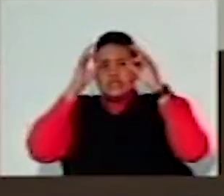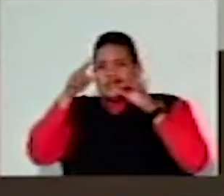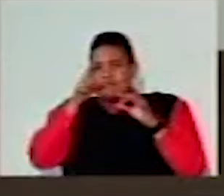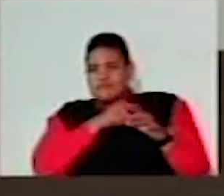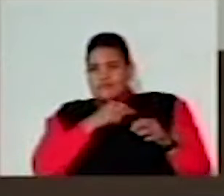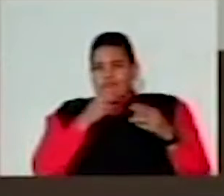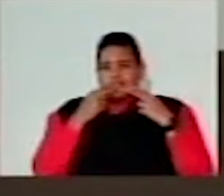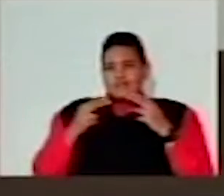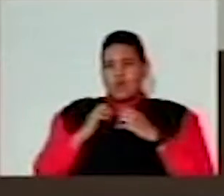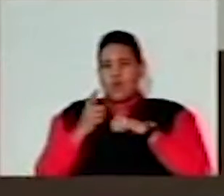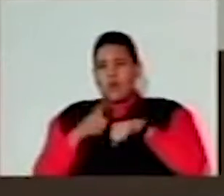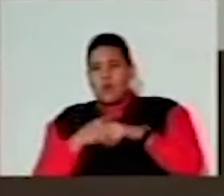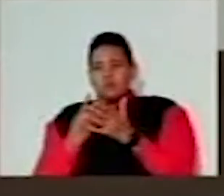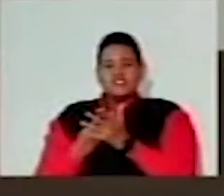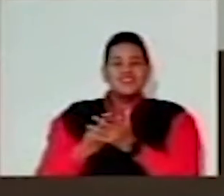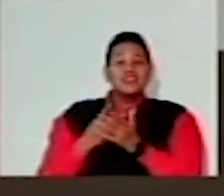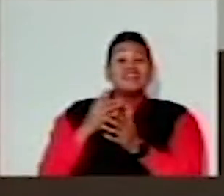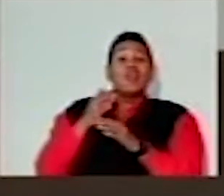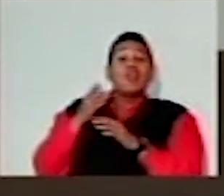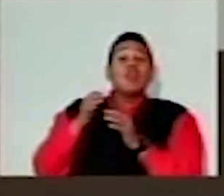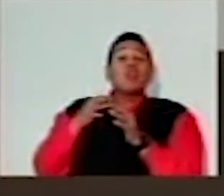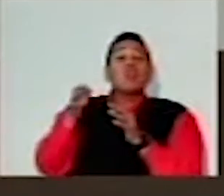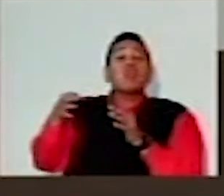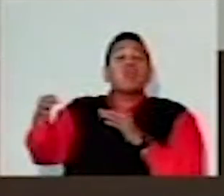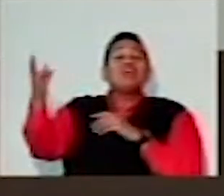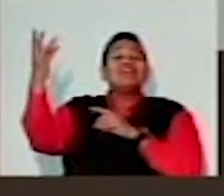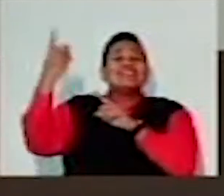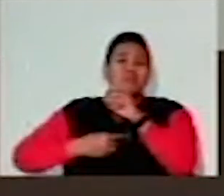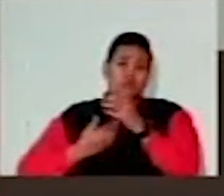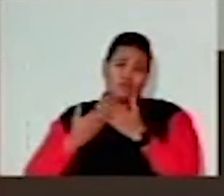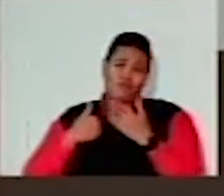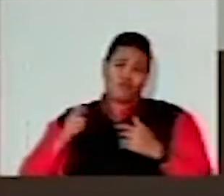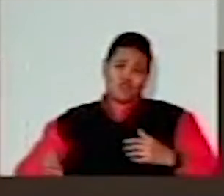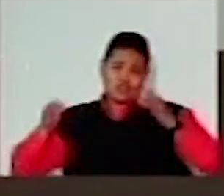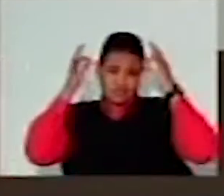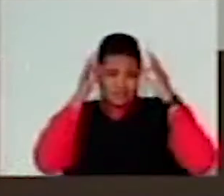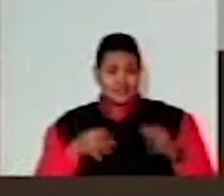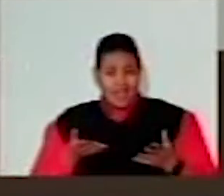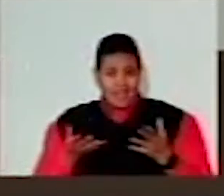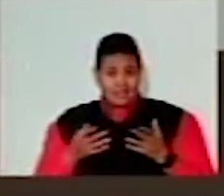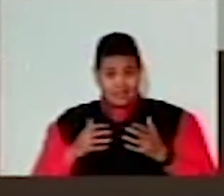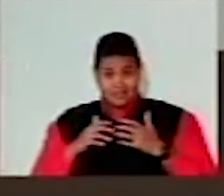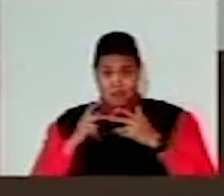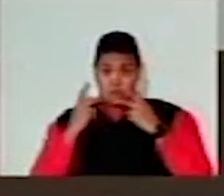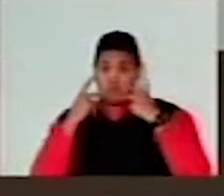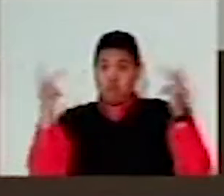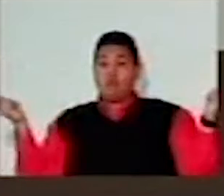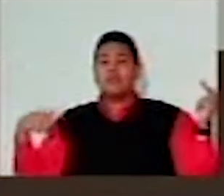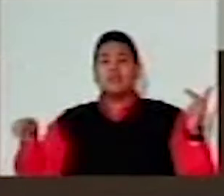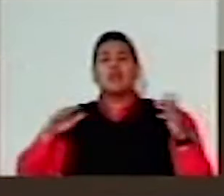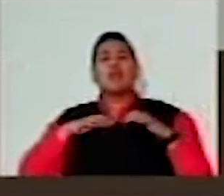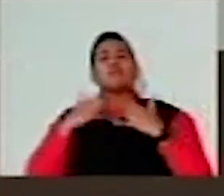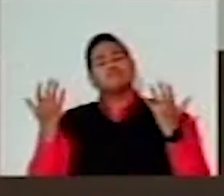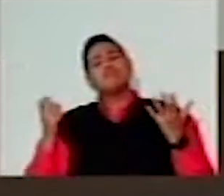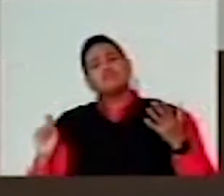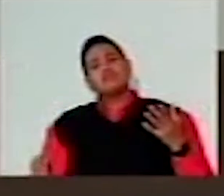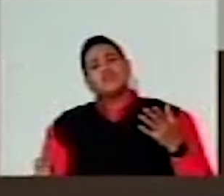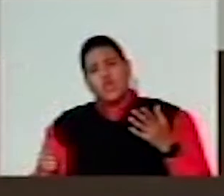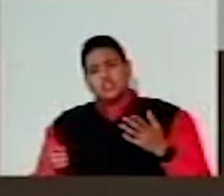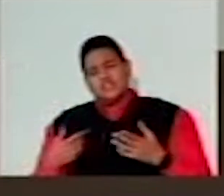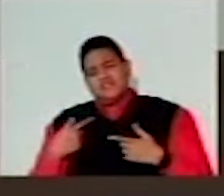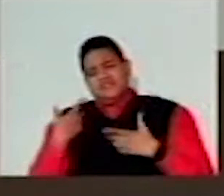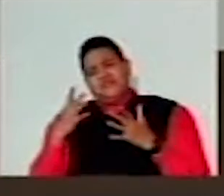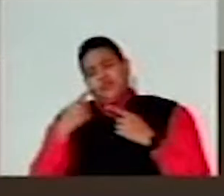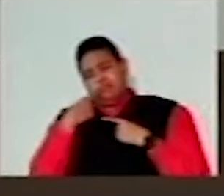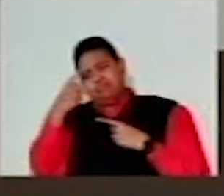them to, and since then, Mr. Speaker, and it appeared publicly, a number of the judges have delivered their judgments. But I